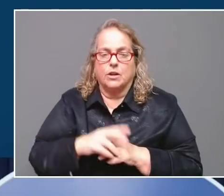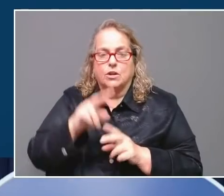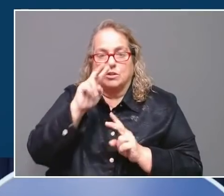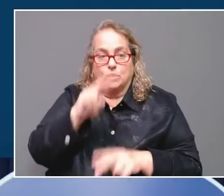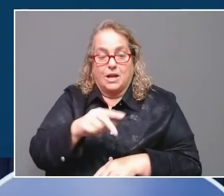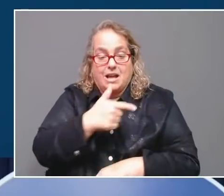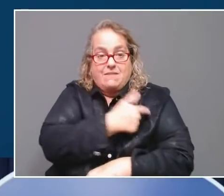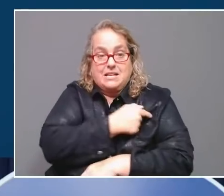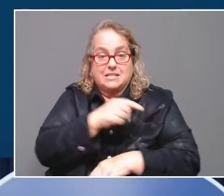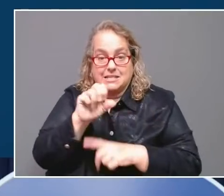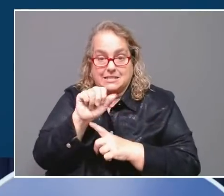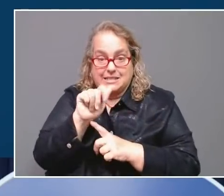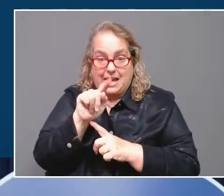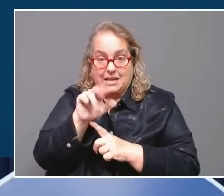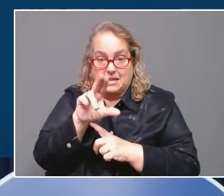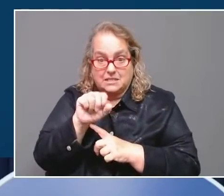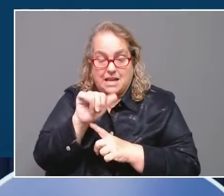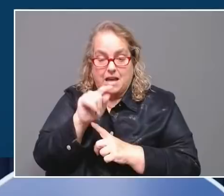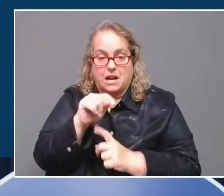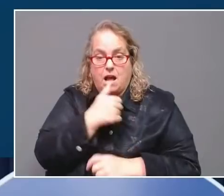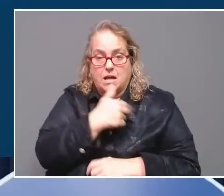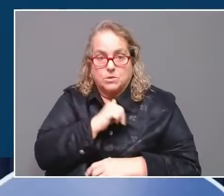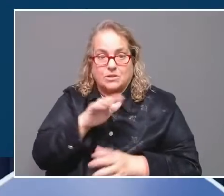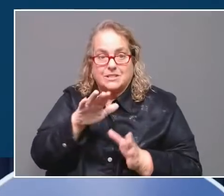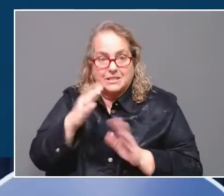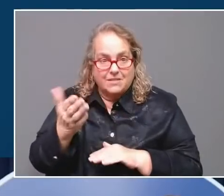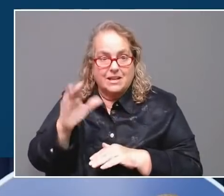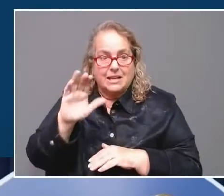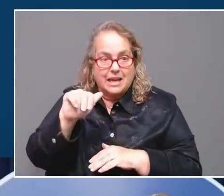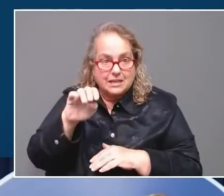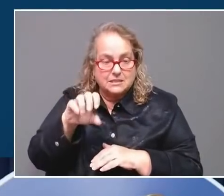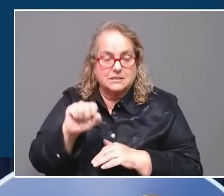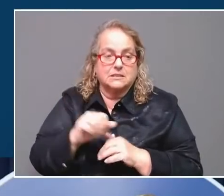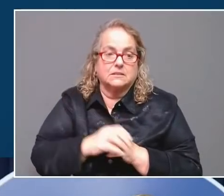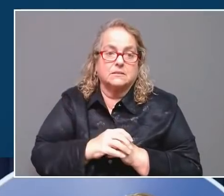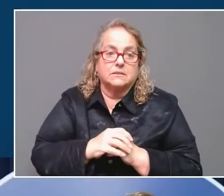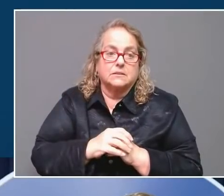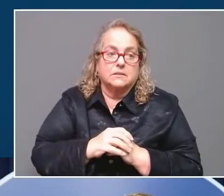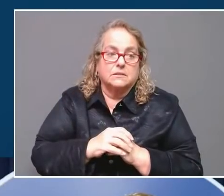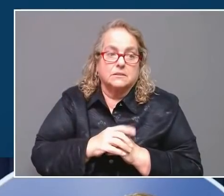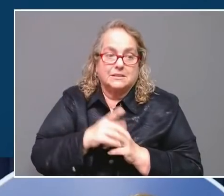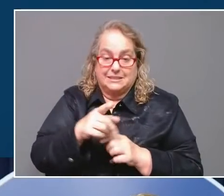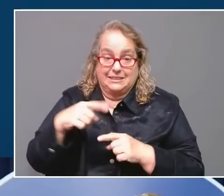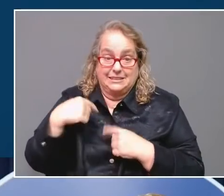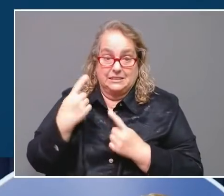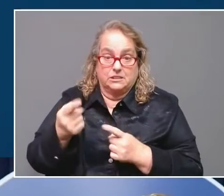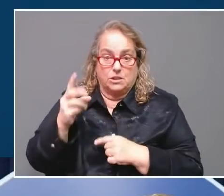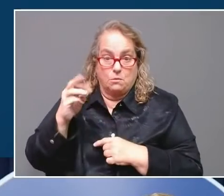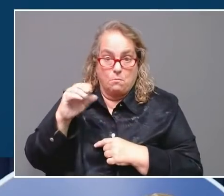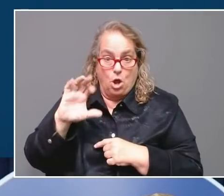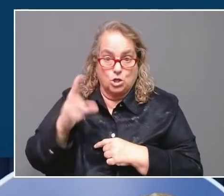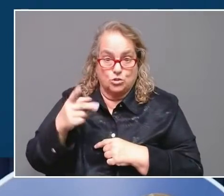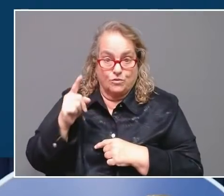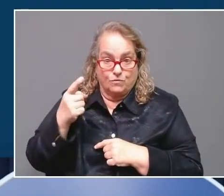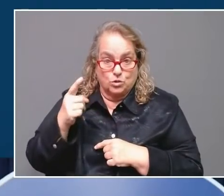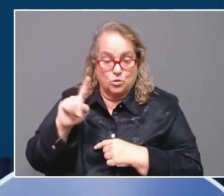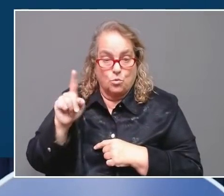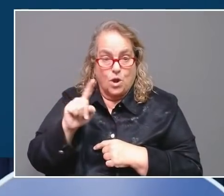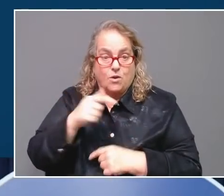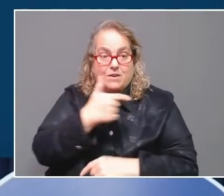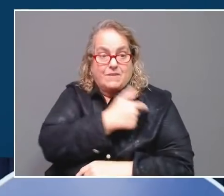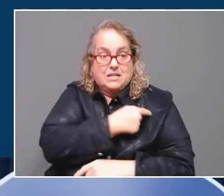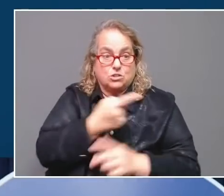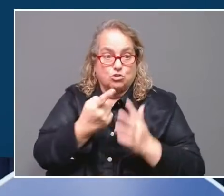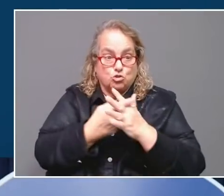of hospitalization, deaths, cases. This is since March 1st where vaccines started to